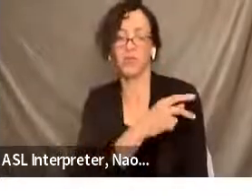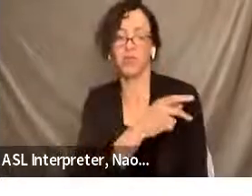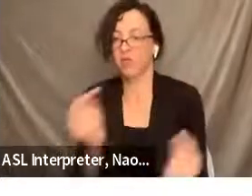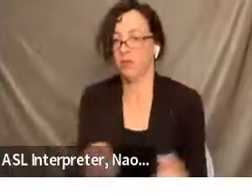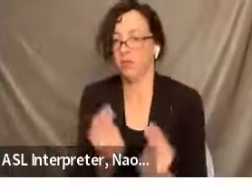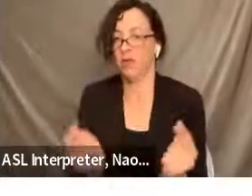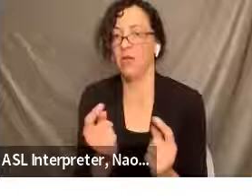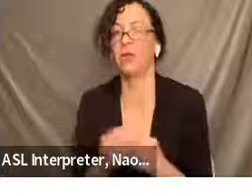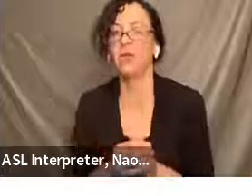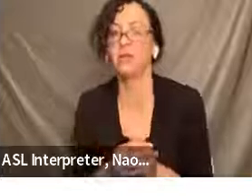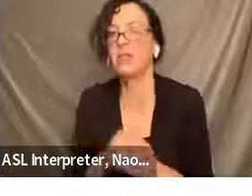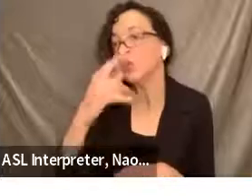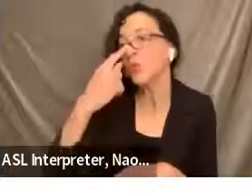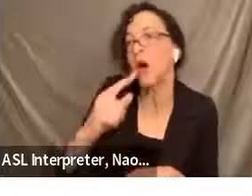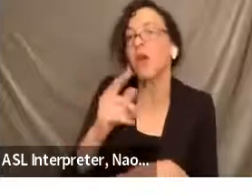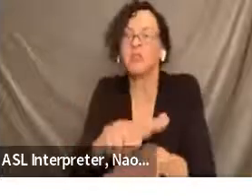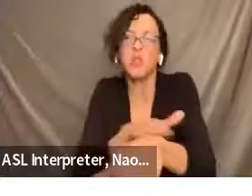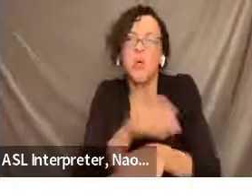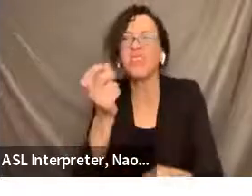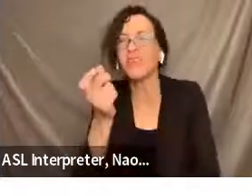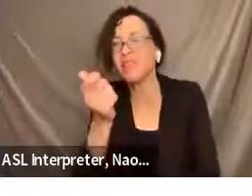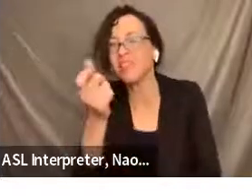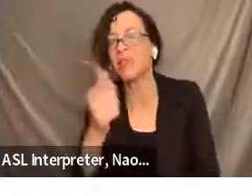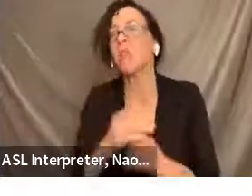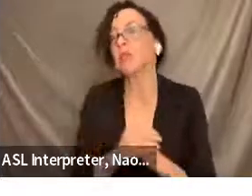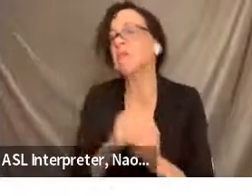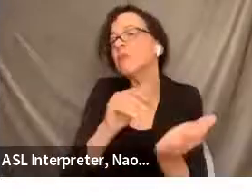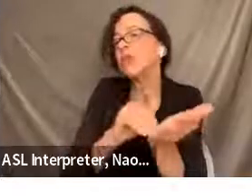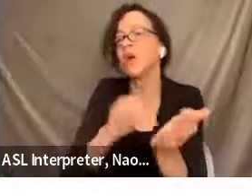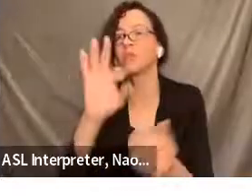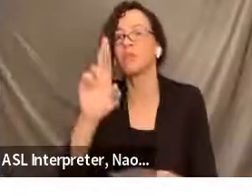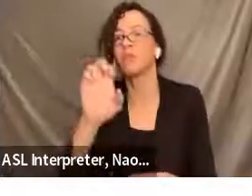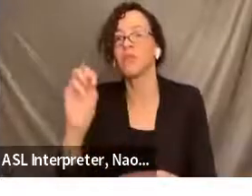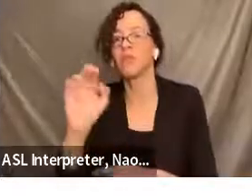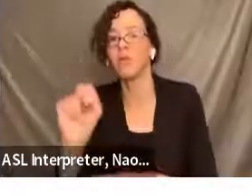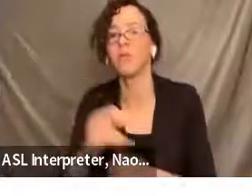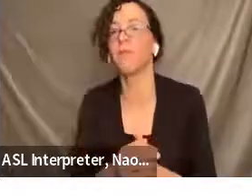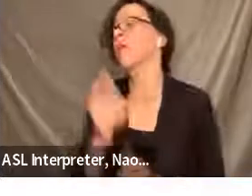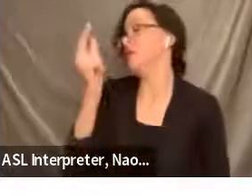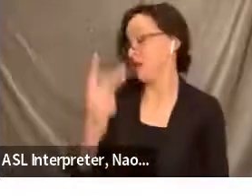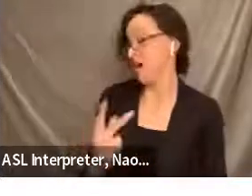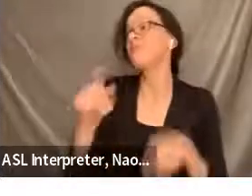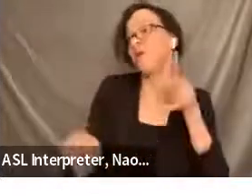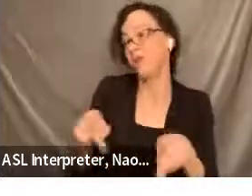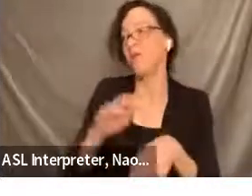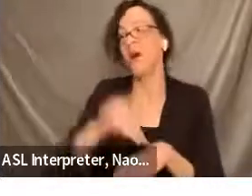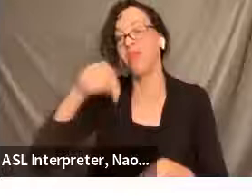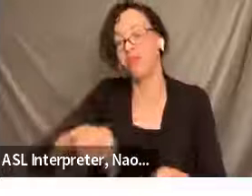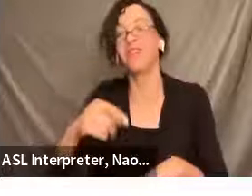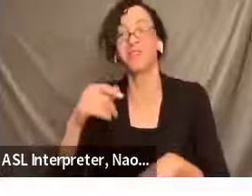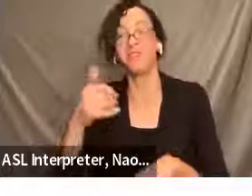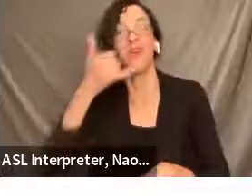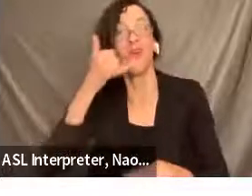to slow down just a little bit, please. Well, half the people on this call know I'm an emergency doc and I talk fast and